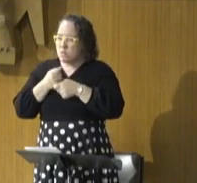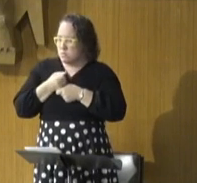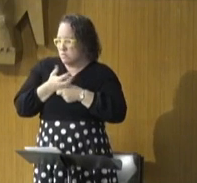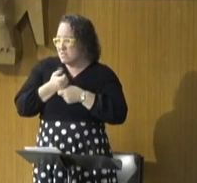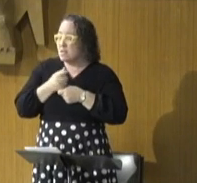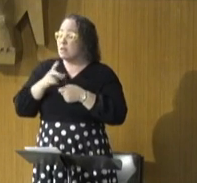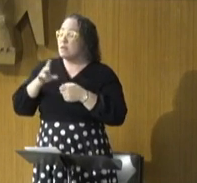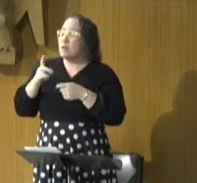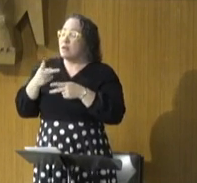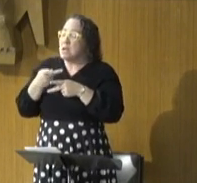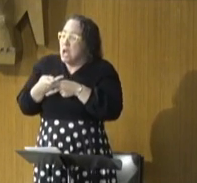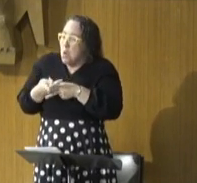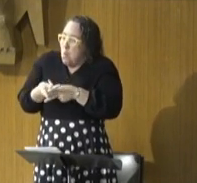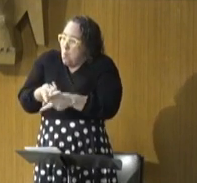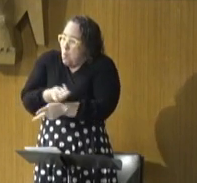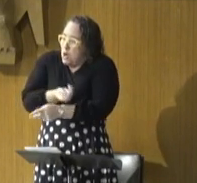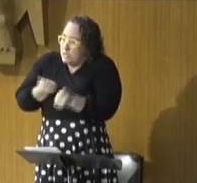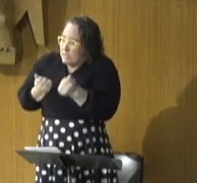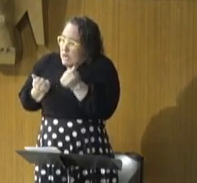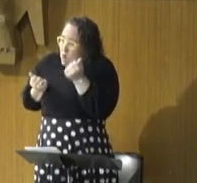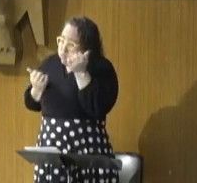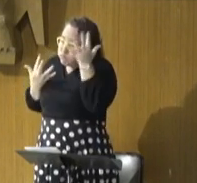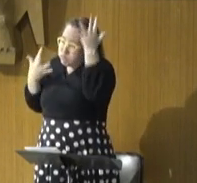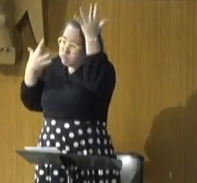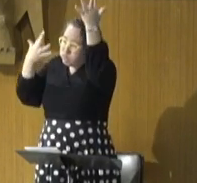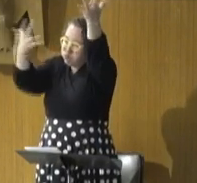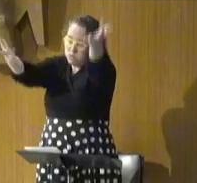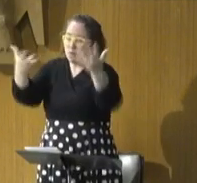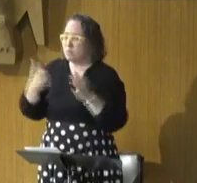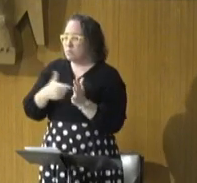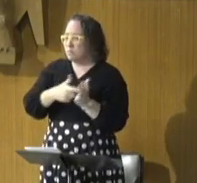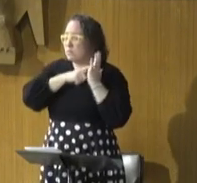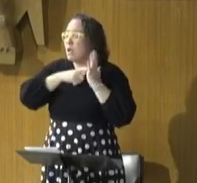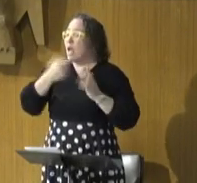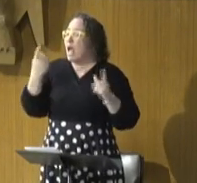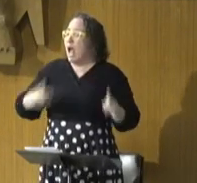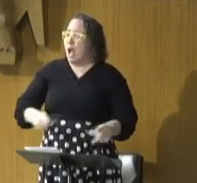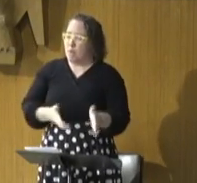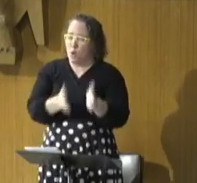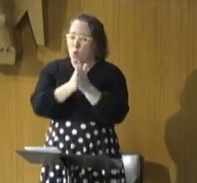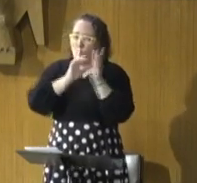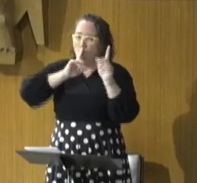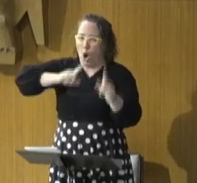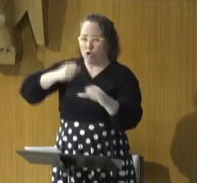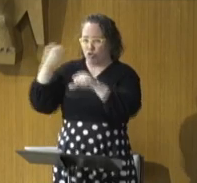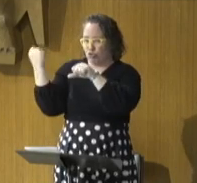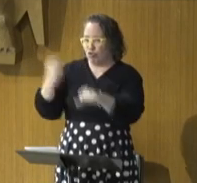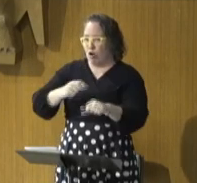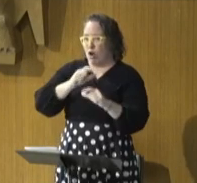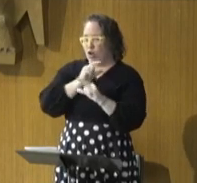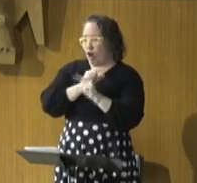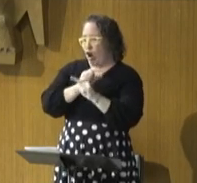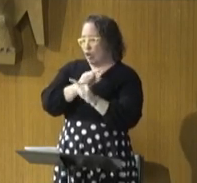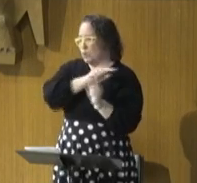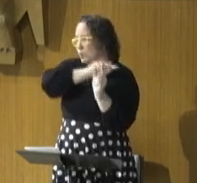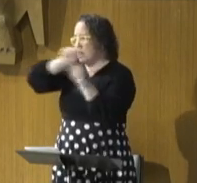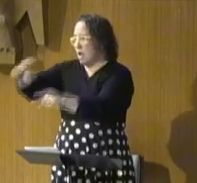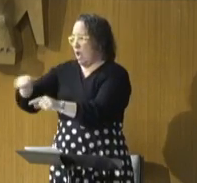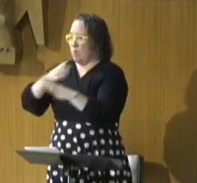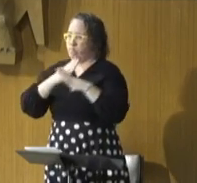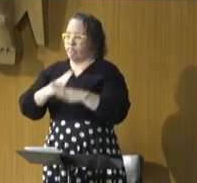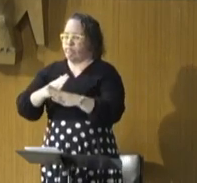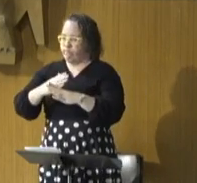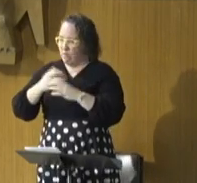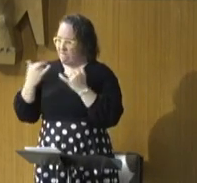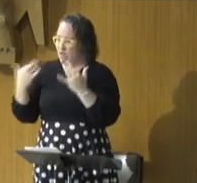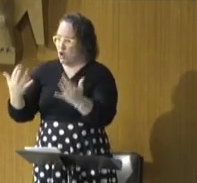up seven times more than was customary, and ordered some of the strongest guards in his army to bind them and throw them into the